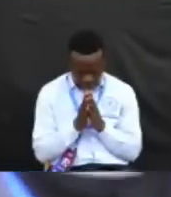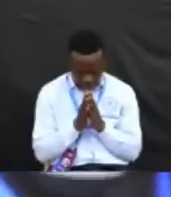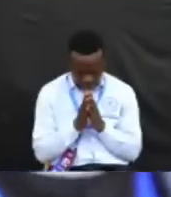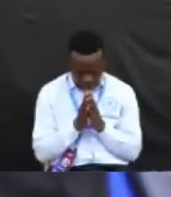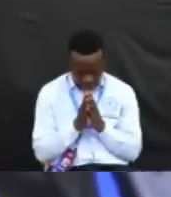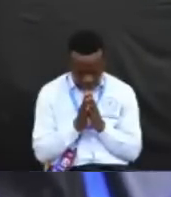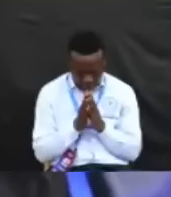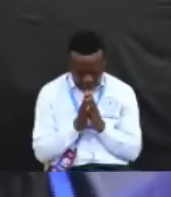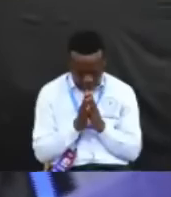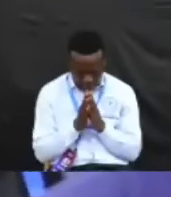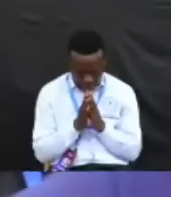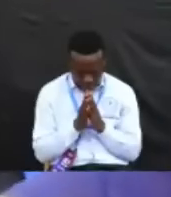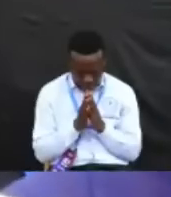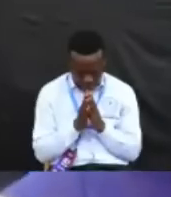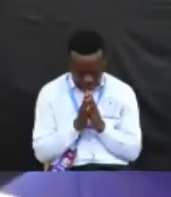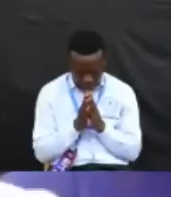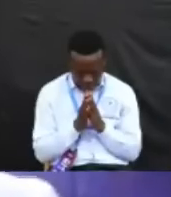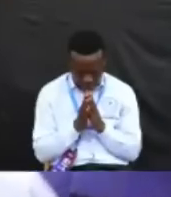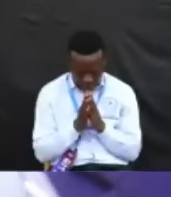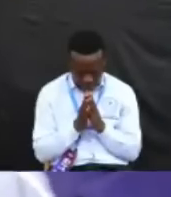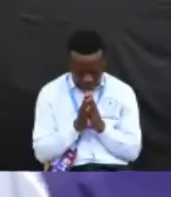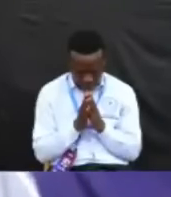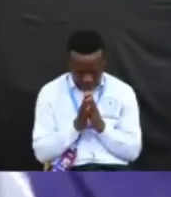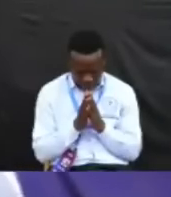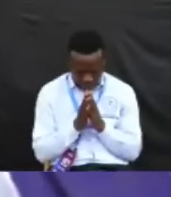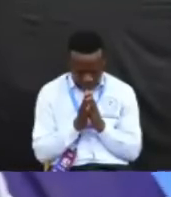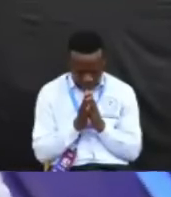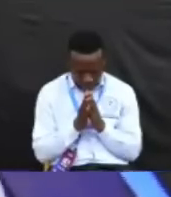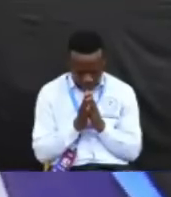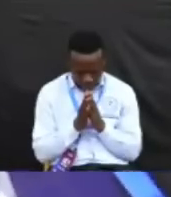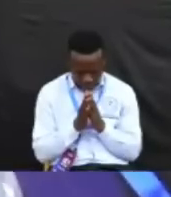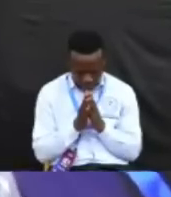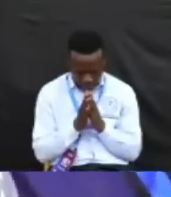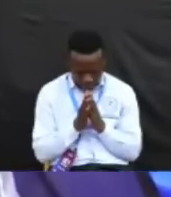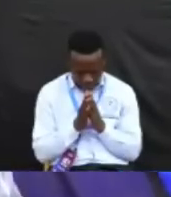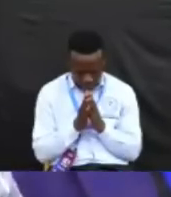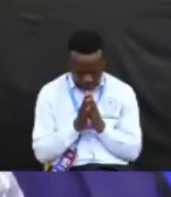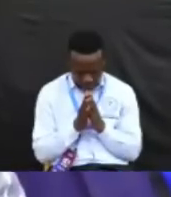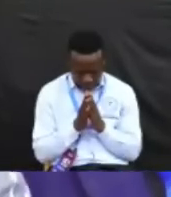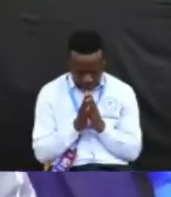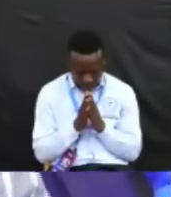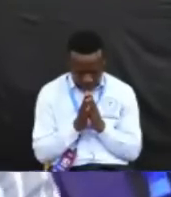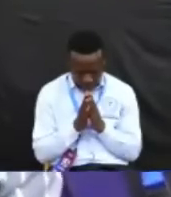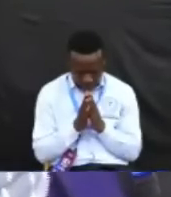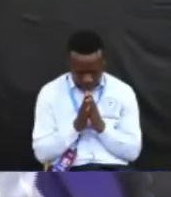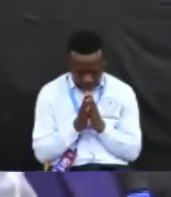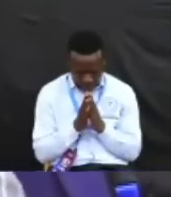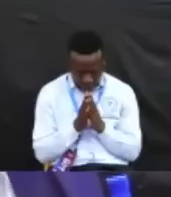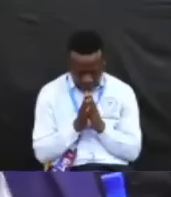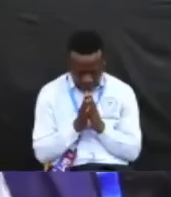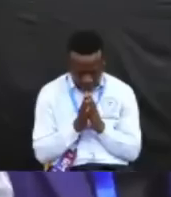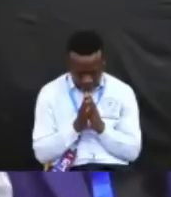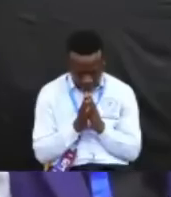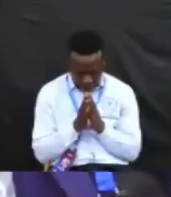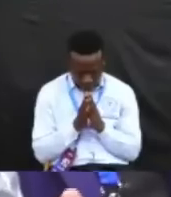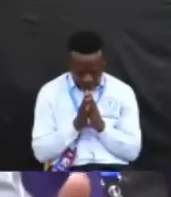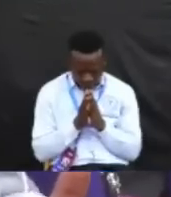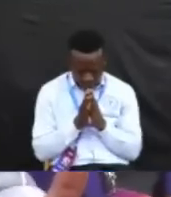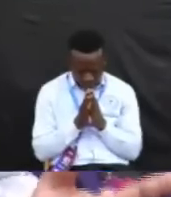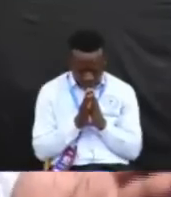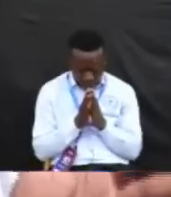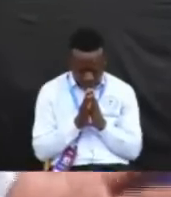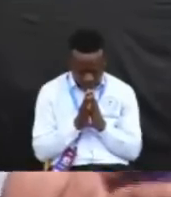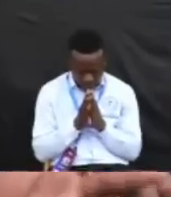righteousness. You are clothed in beauty. You will sound with greatness. Uh when you blast your nostrils, Lord.